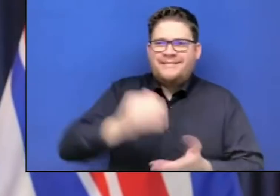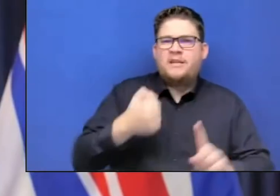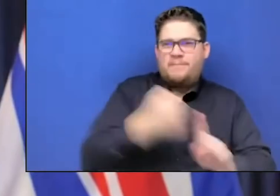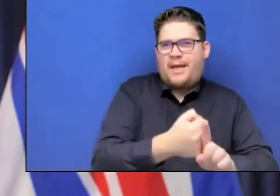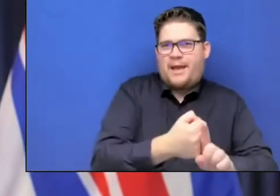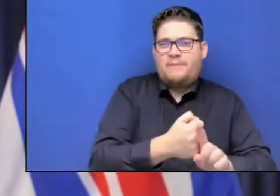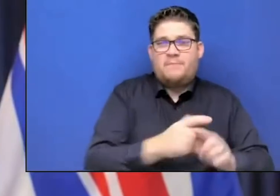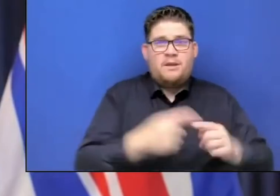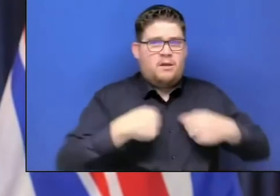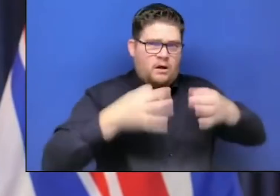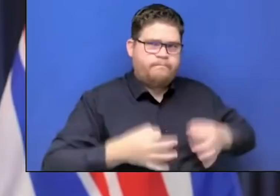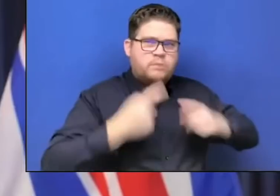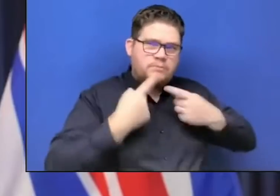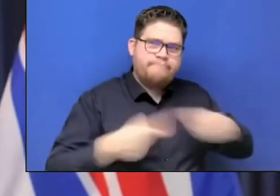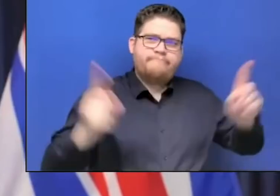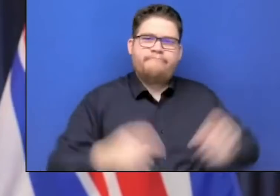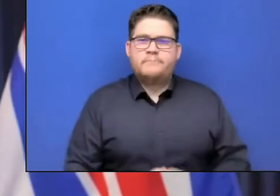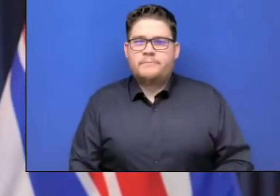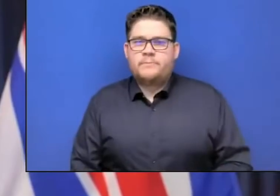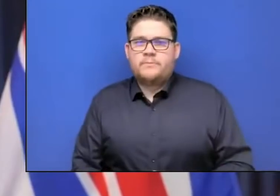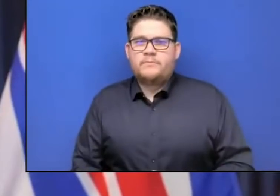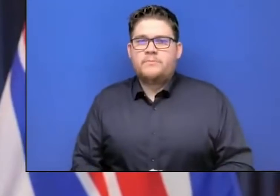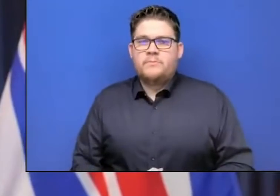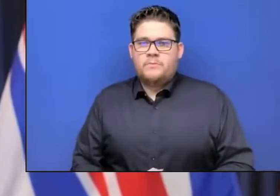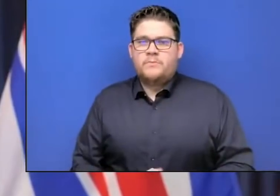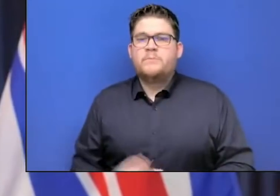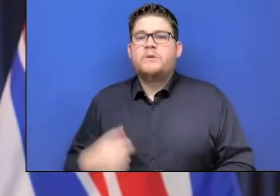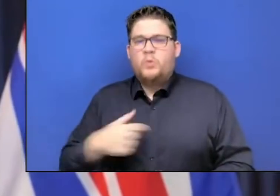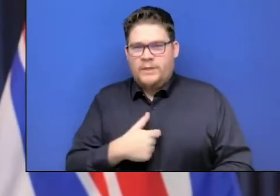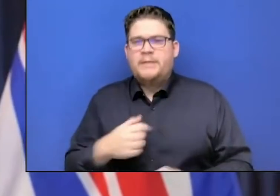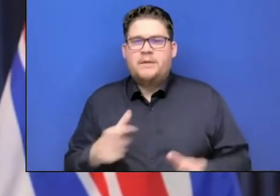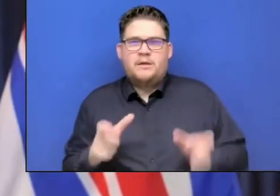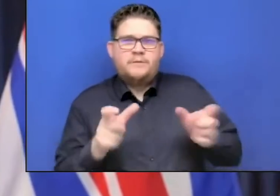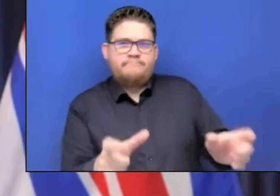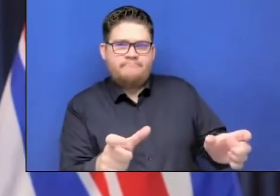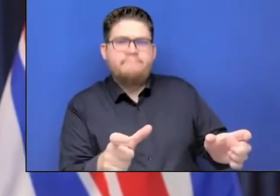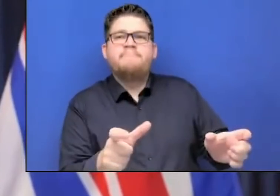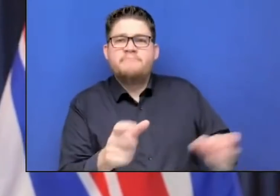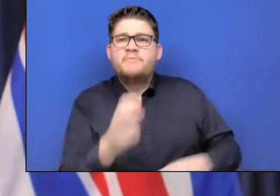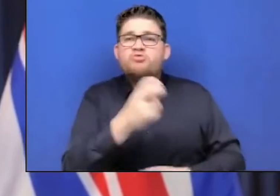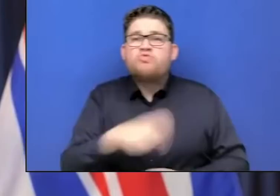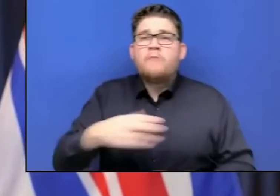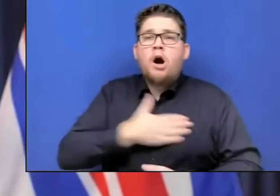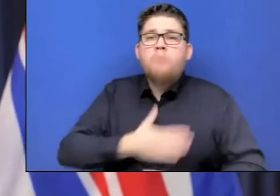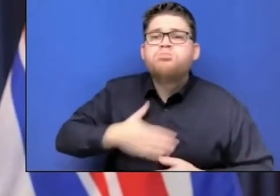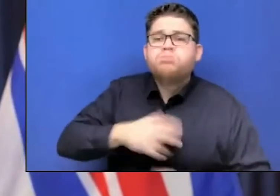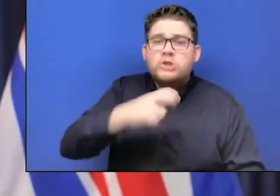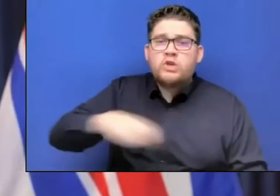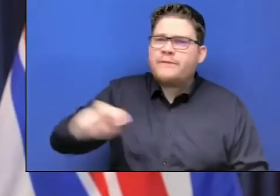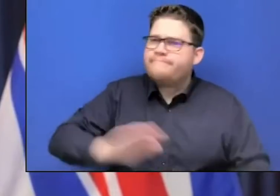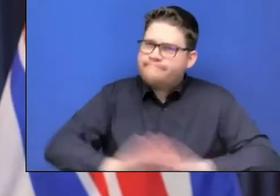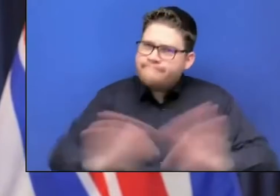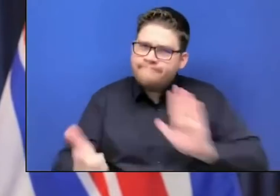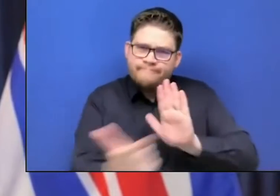to prohibit non-essential travel, to prevent hoarding, to prevent price gouging,